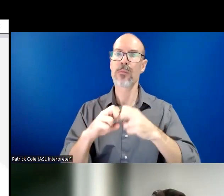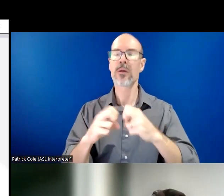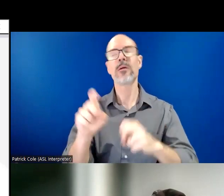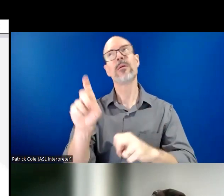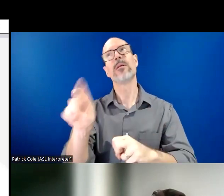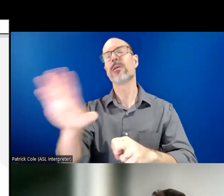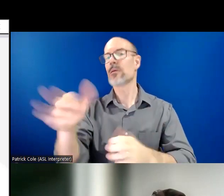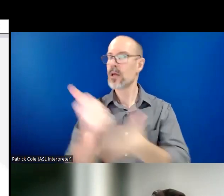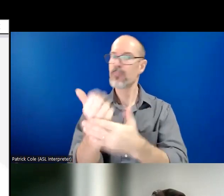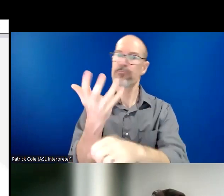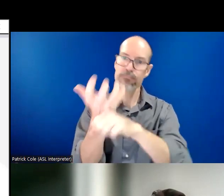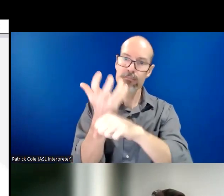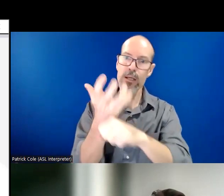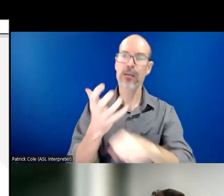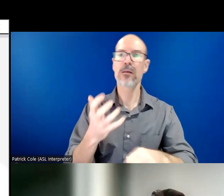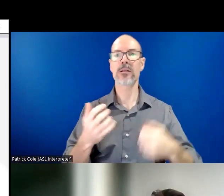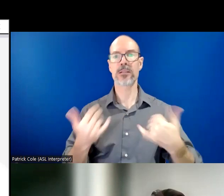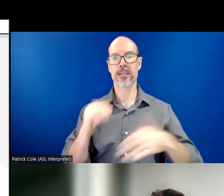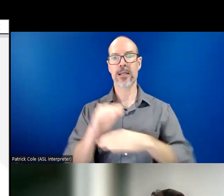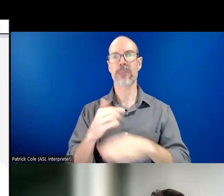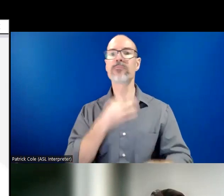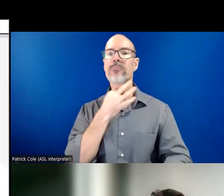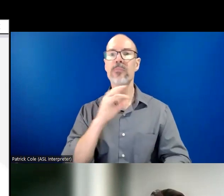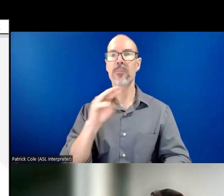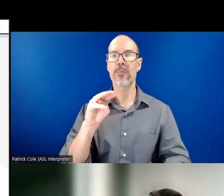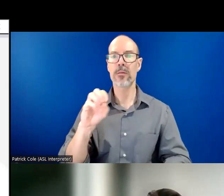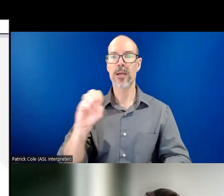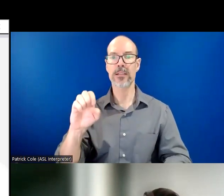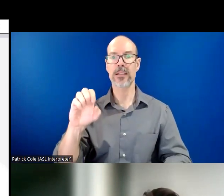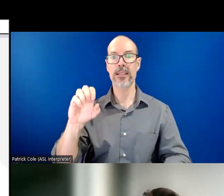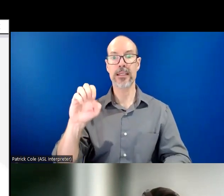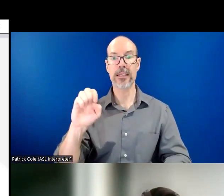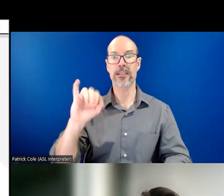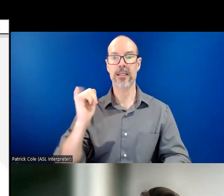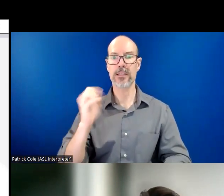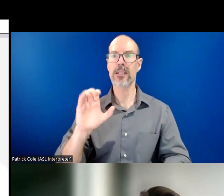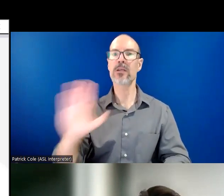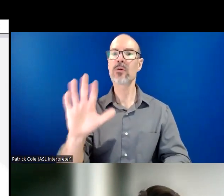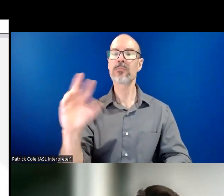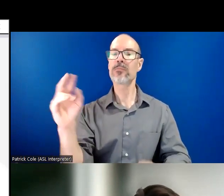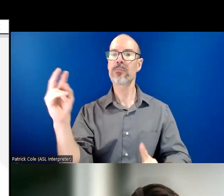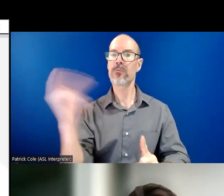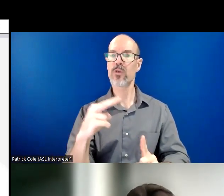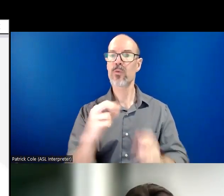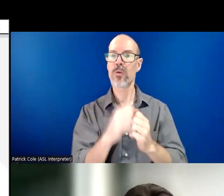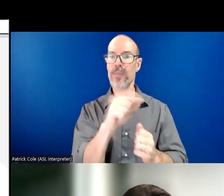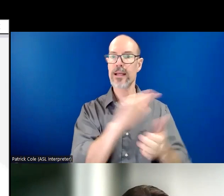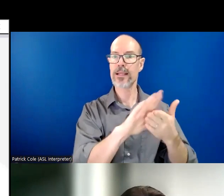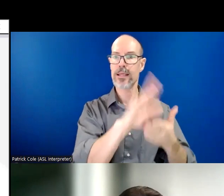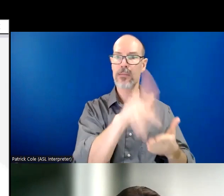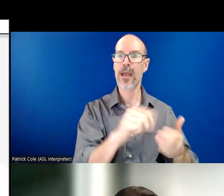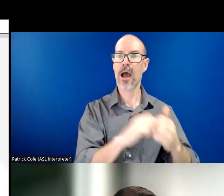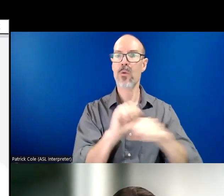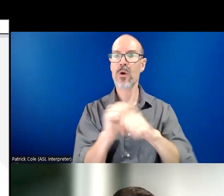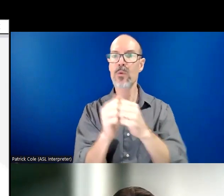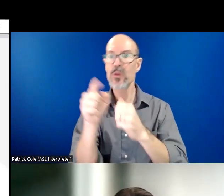And tonight I would like to know what Mass EJC's position is on the cleanup and how we can work with you, with Mass DEP and EPA to turn